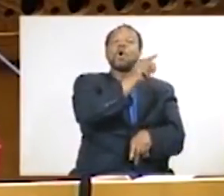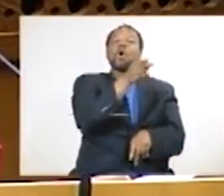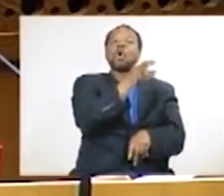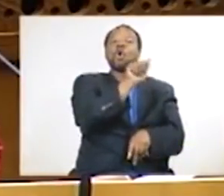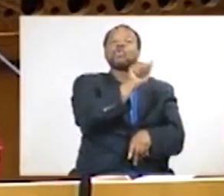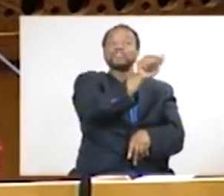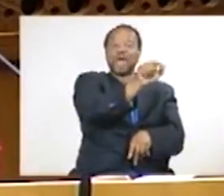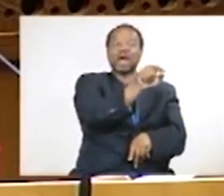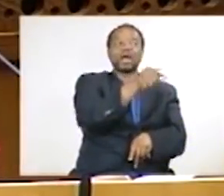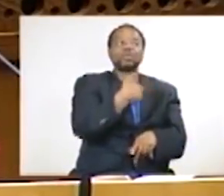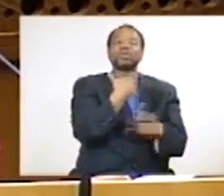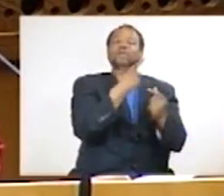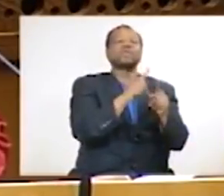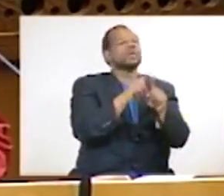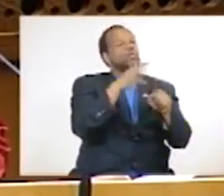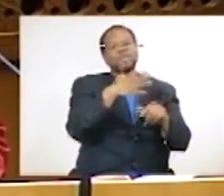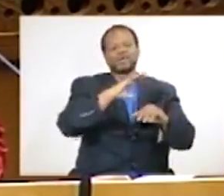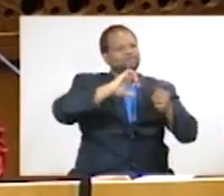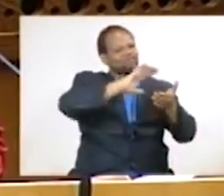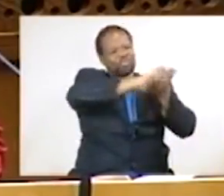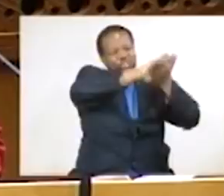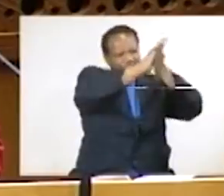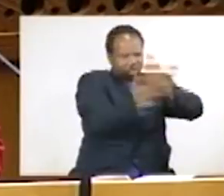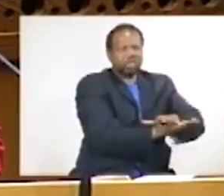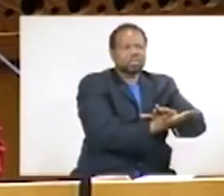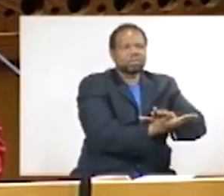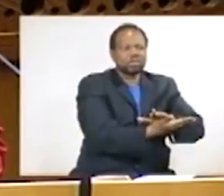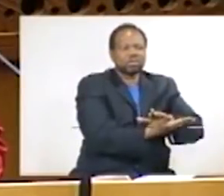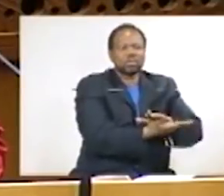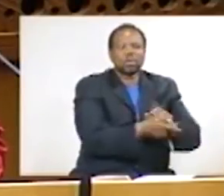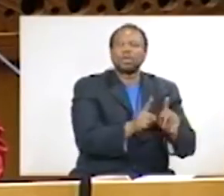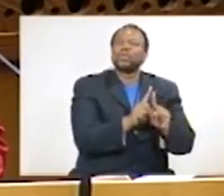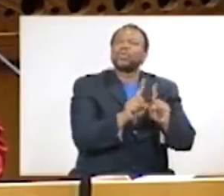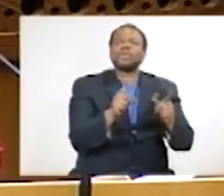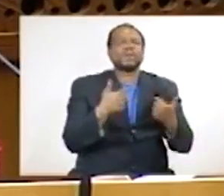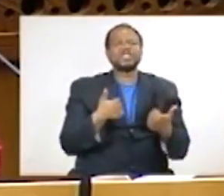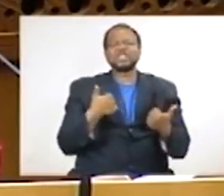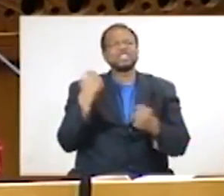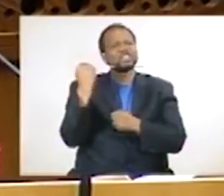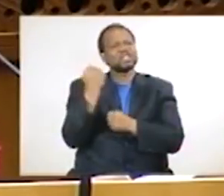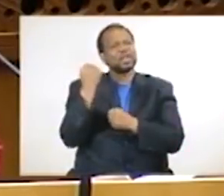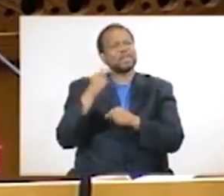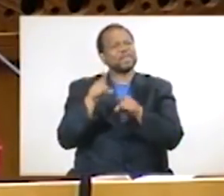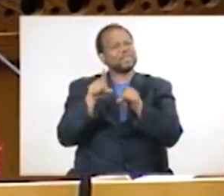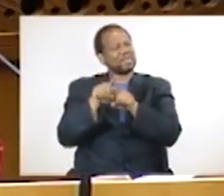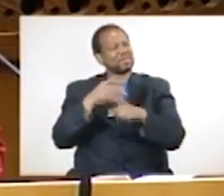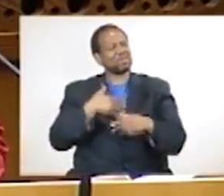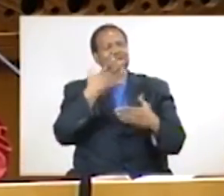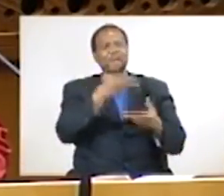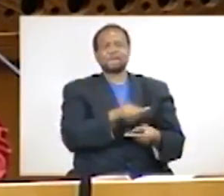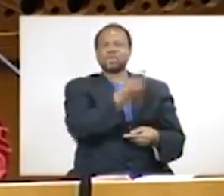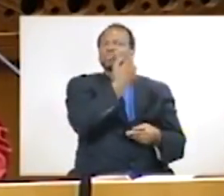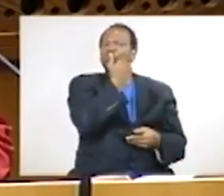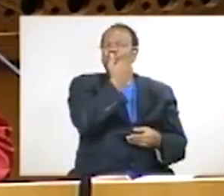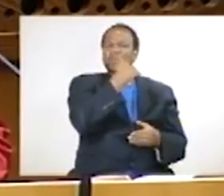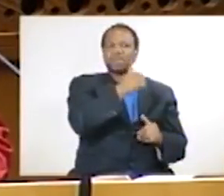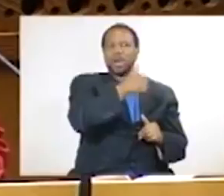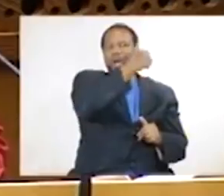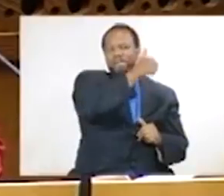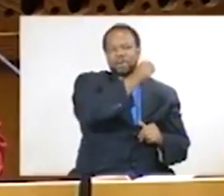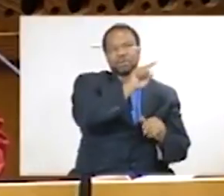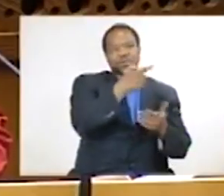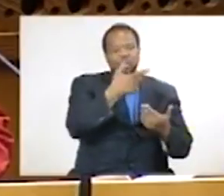languages, because they have a wrong mentality that we must suck up to them. These are some of the legacies people like